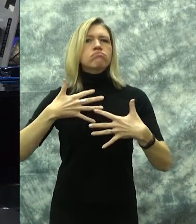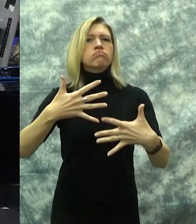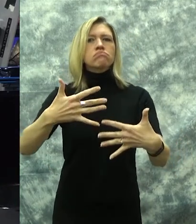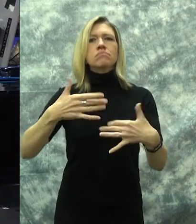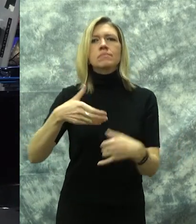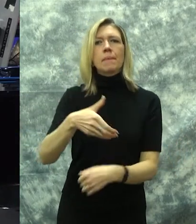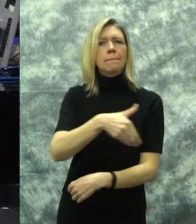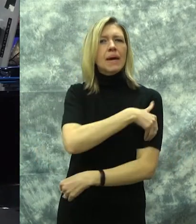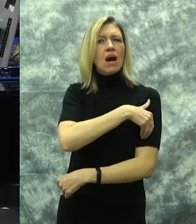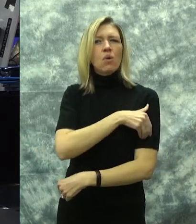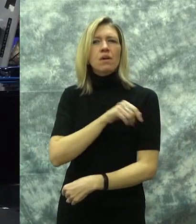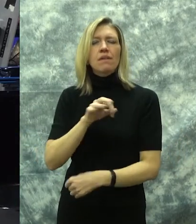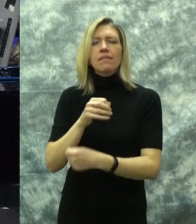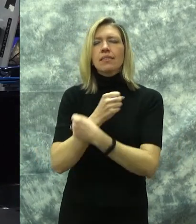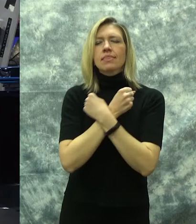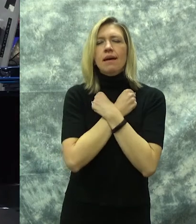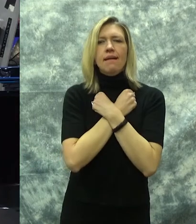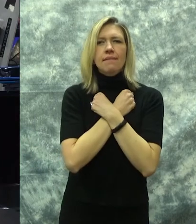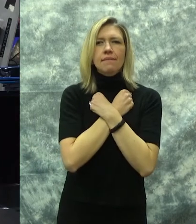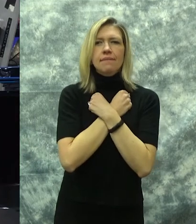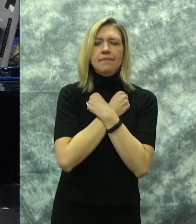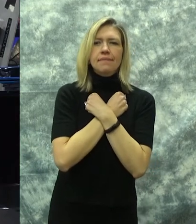the love